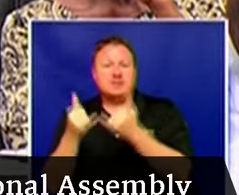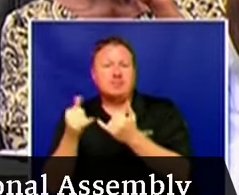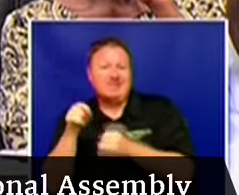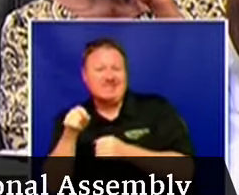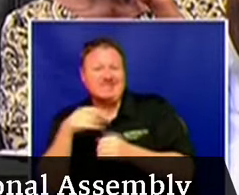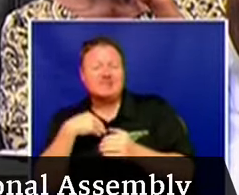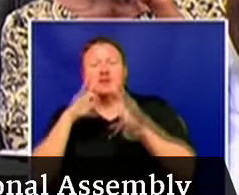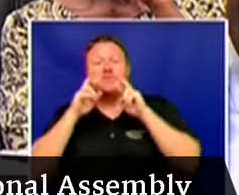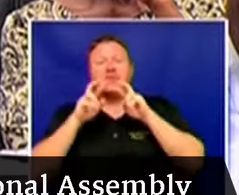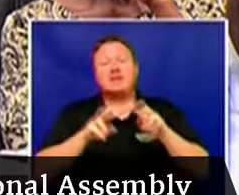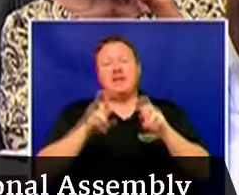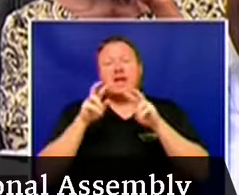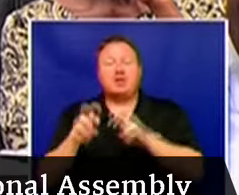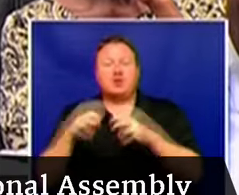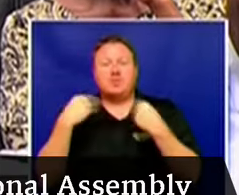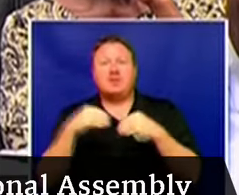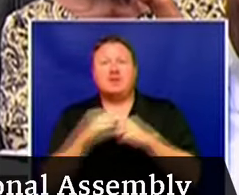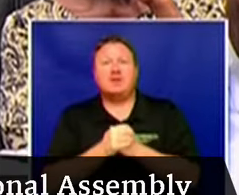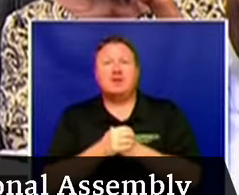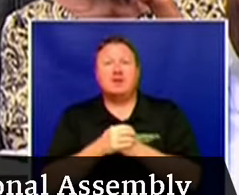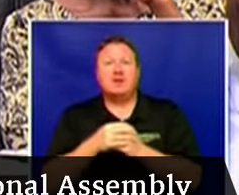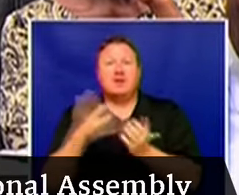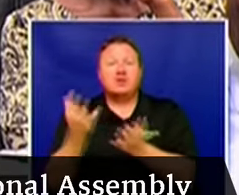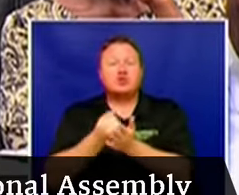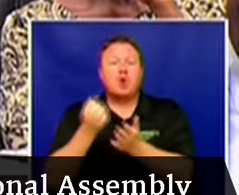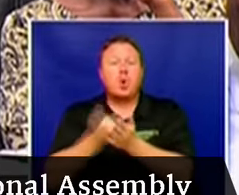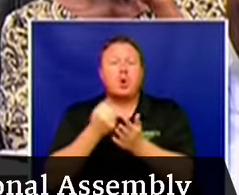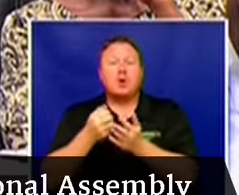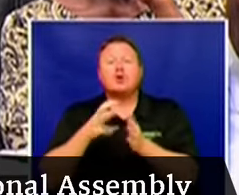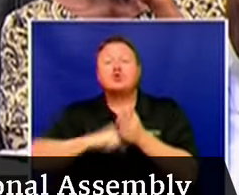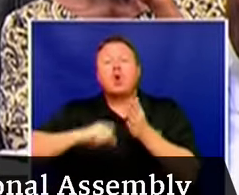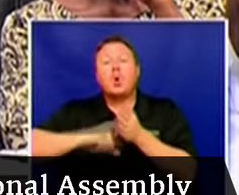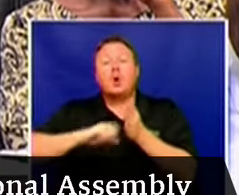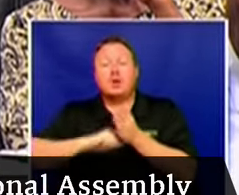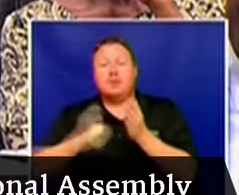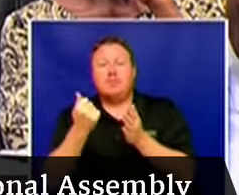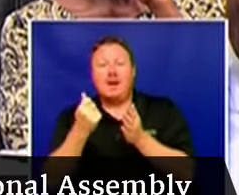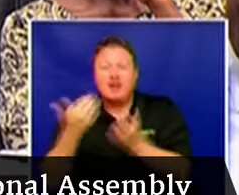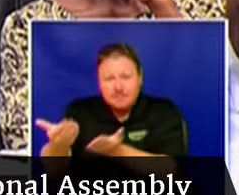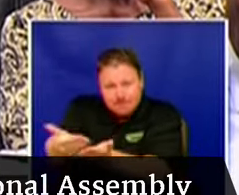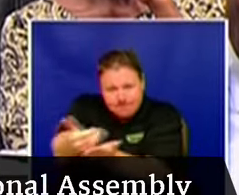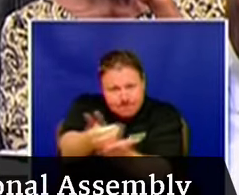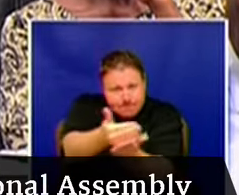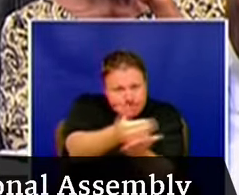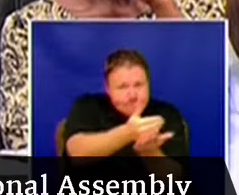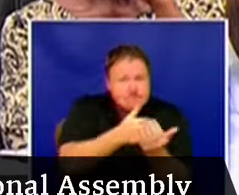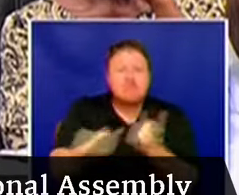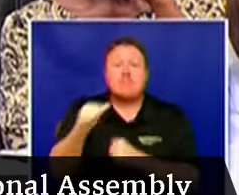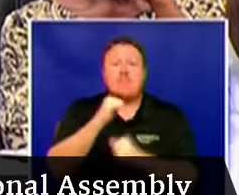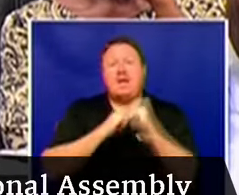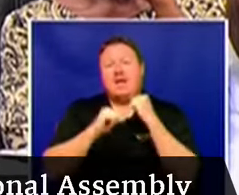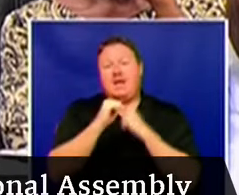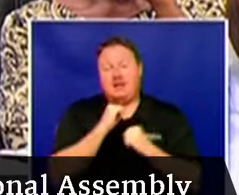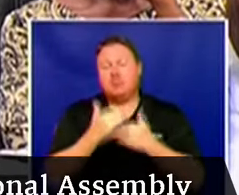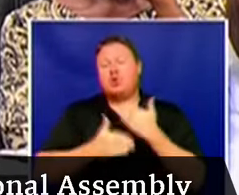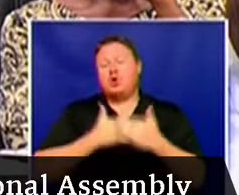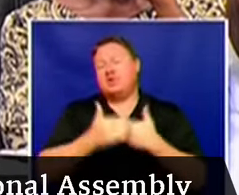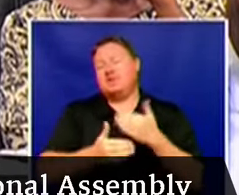investigation, and stolen funds are being recovered